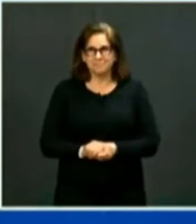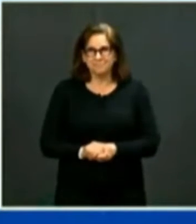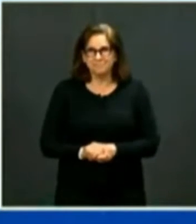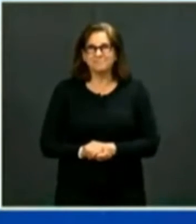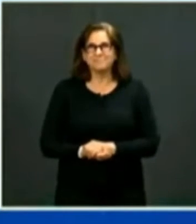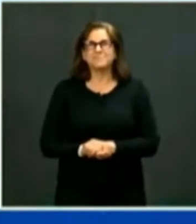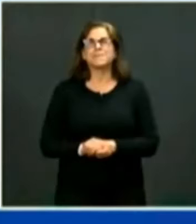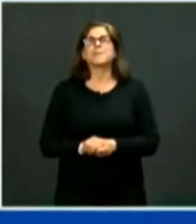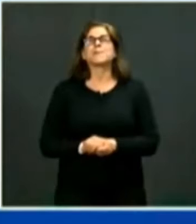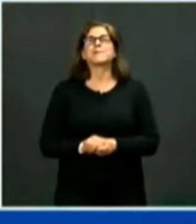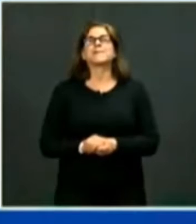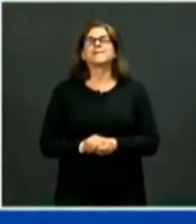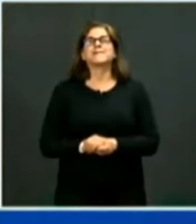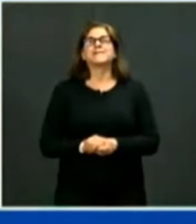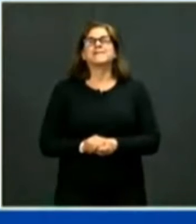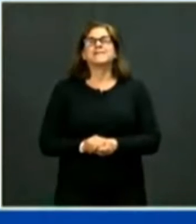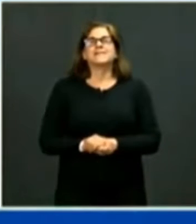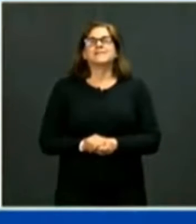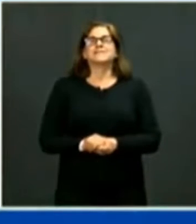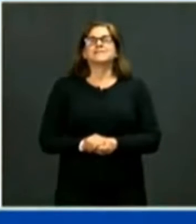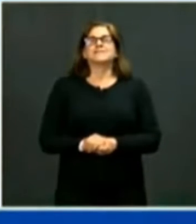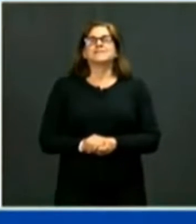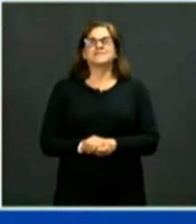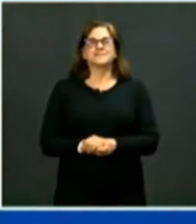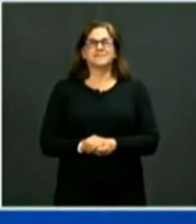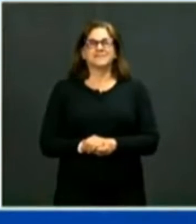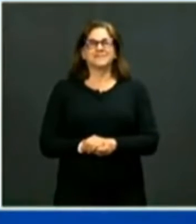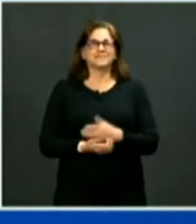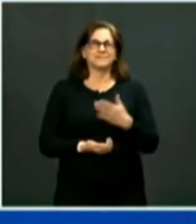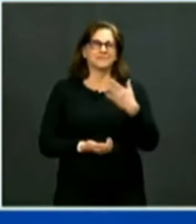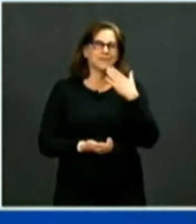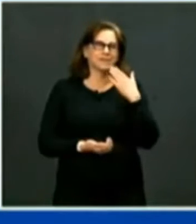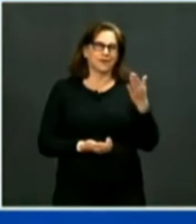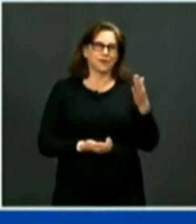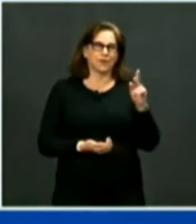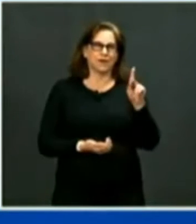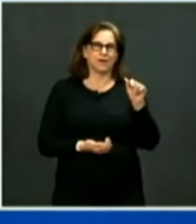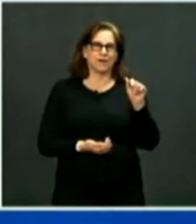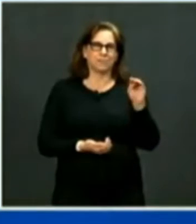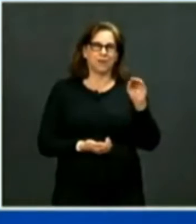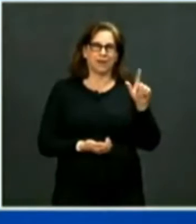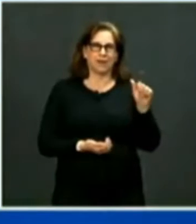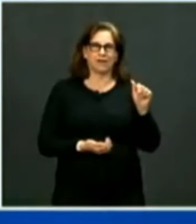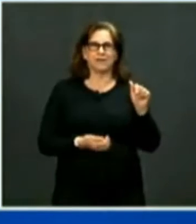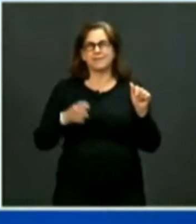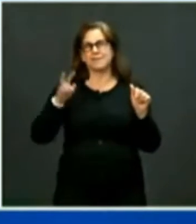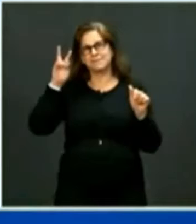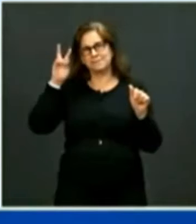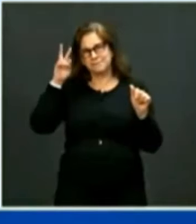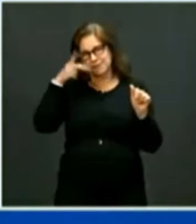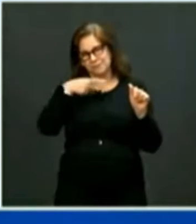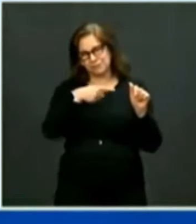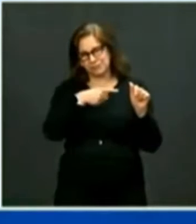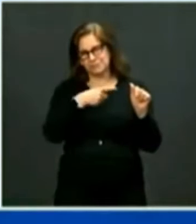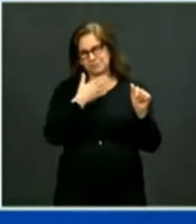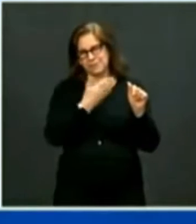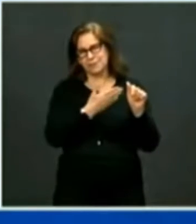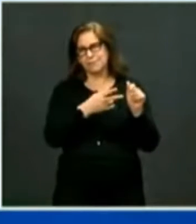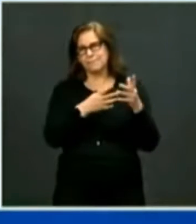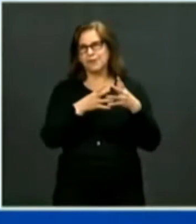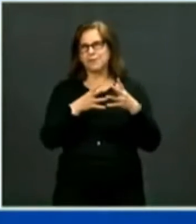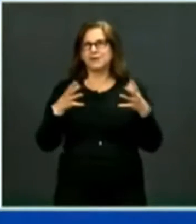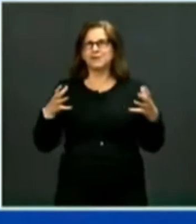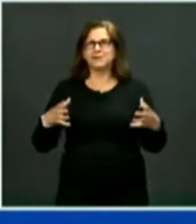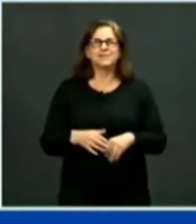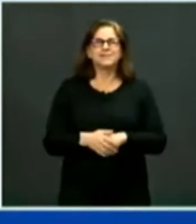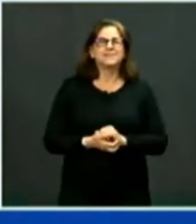VP, Tommy Harris, also known as... Thank you, Kamala, Madam Vice President. Thank you very much. Do you forget what her name was? We're joined